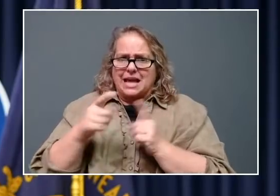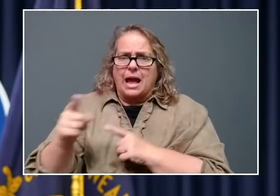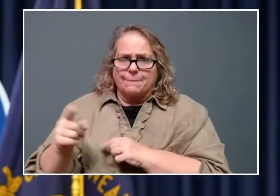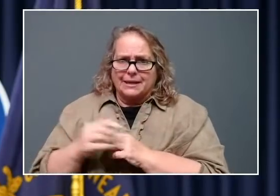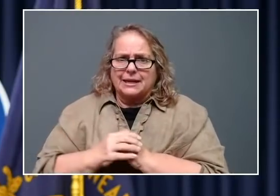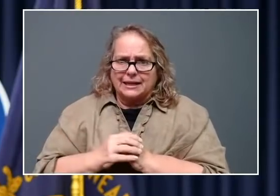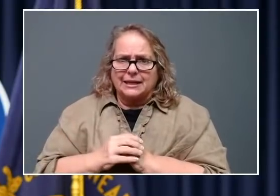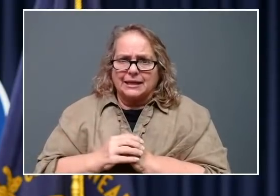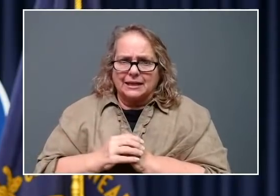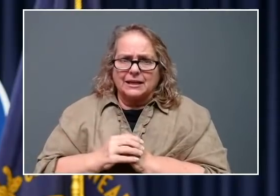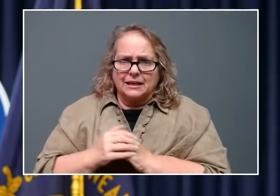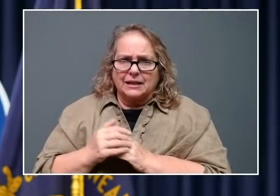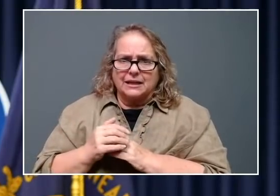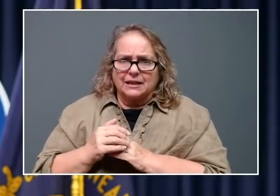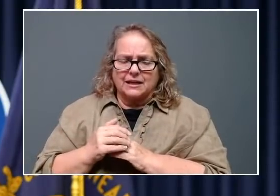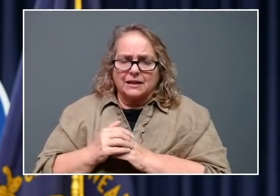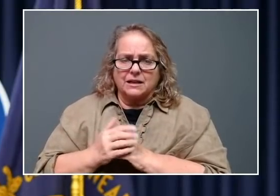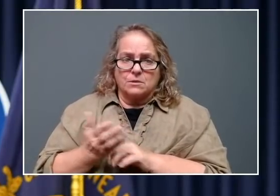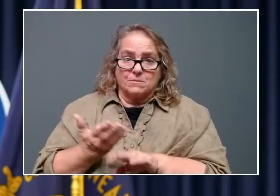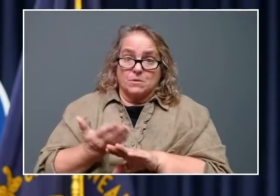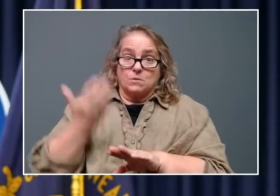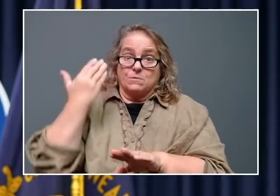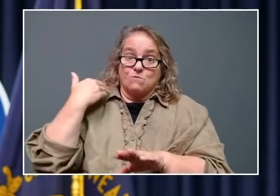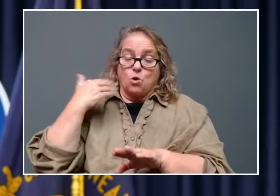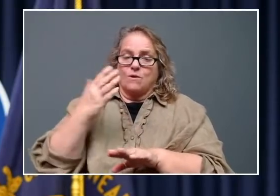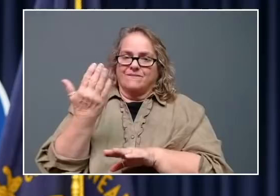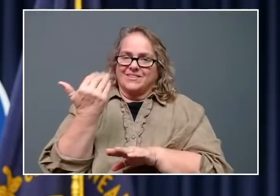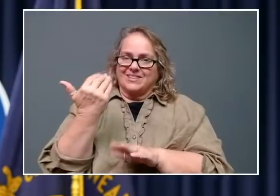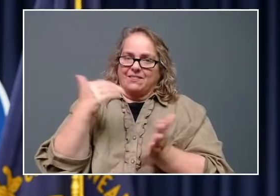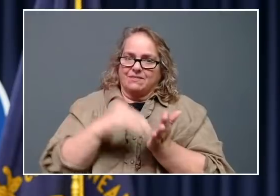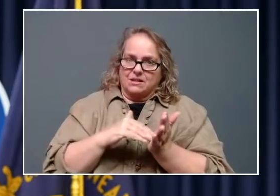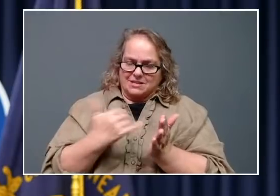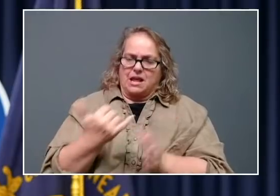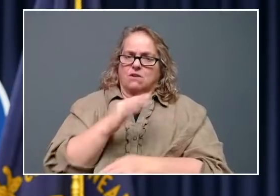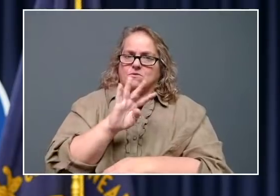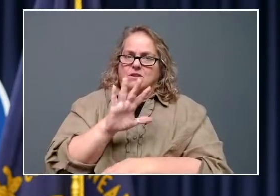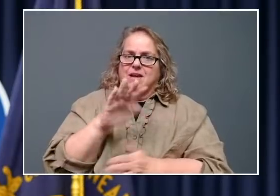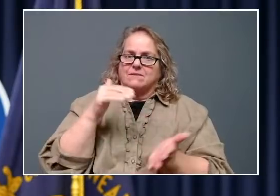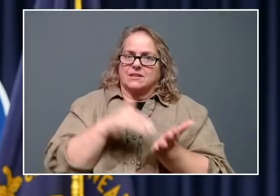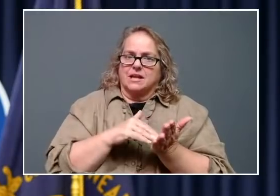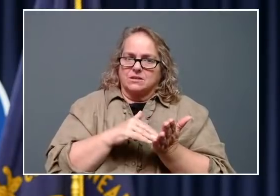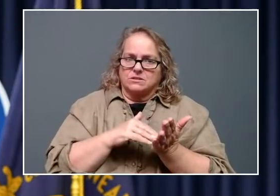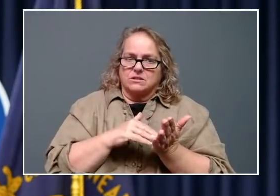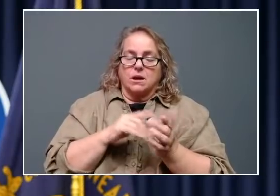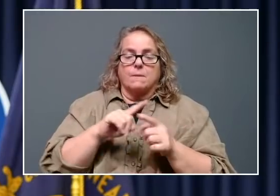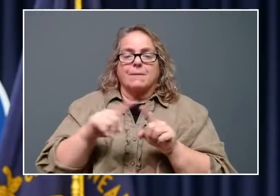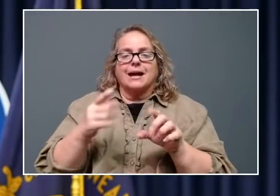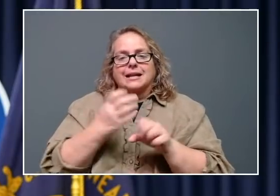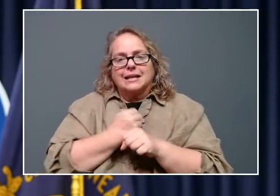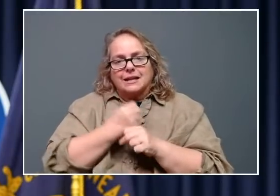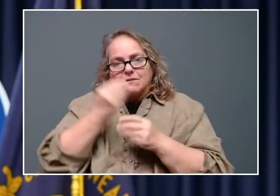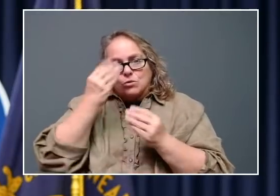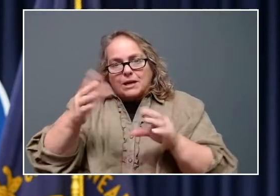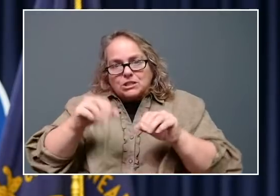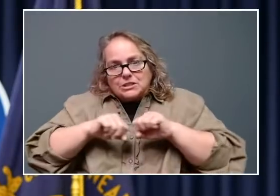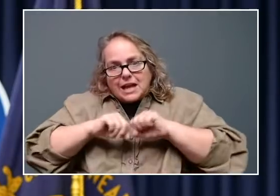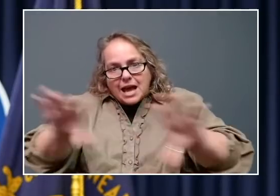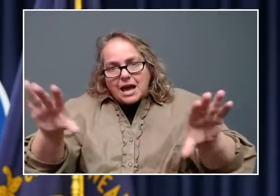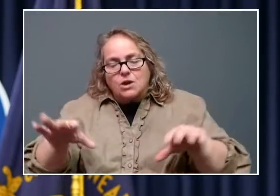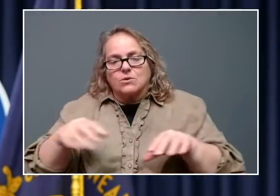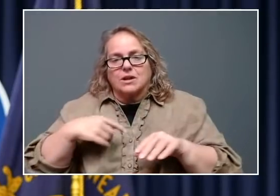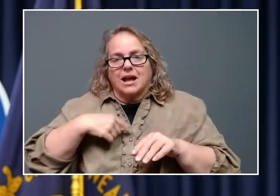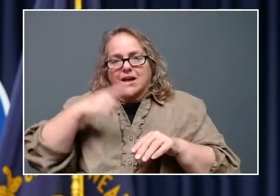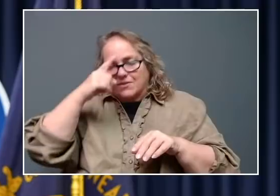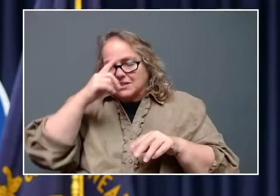thousand the weekend before, but getting the information out there I think is so